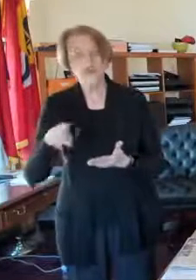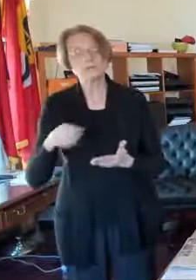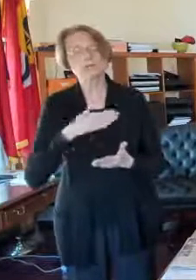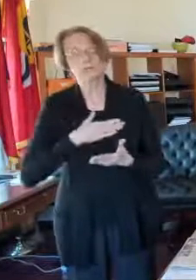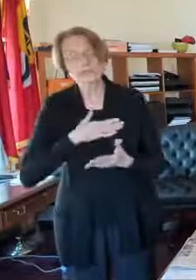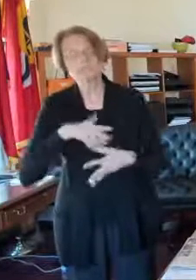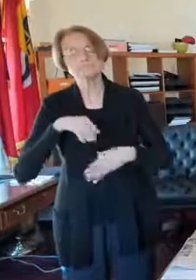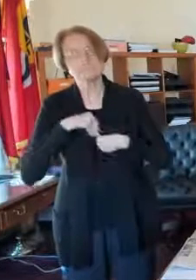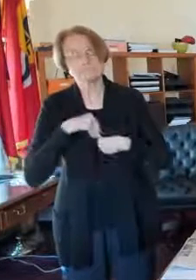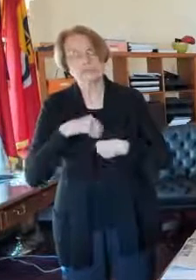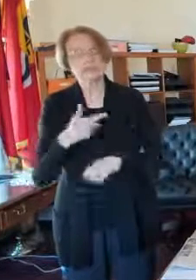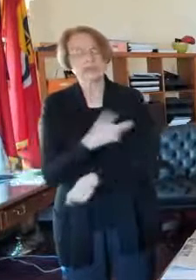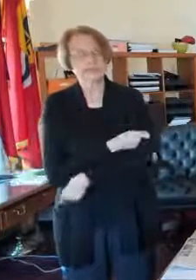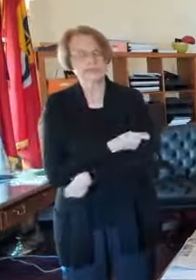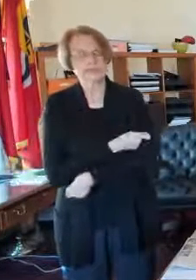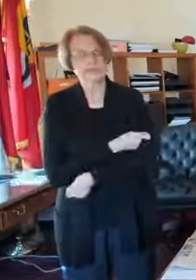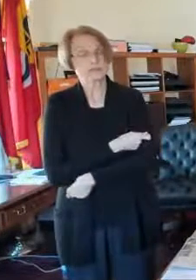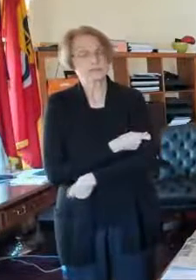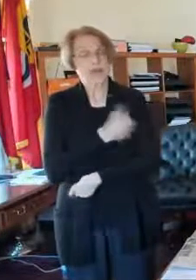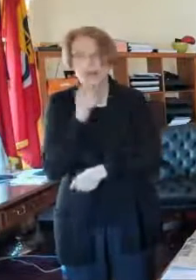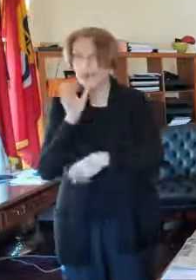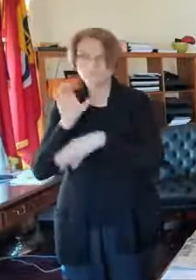vaccinated. Of course, it's voluntary.